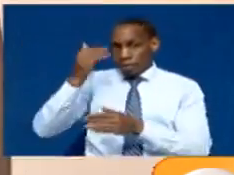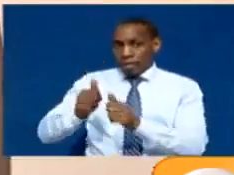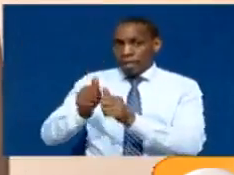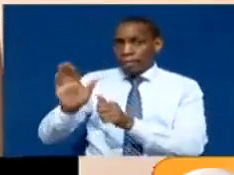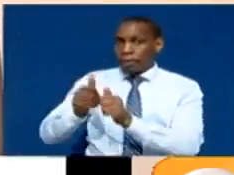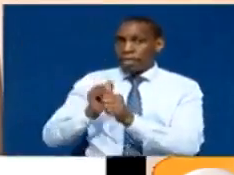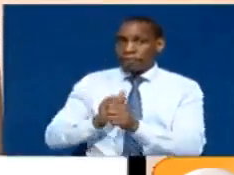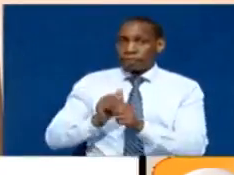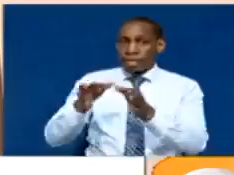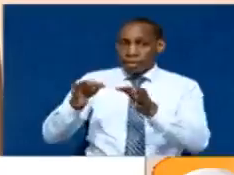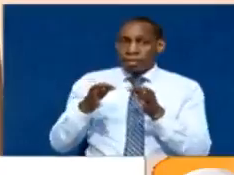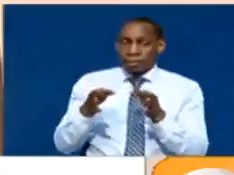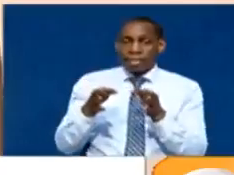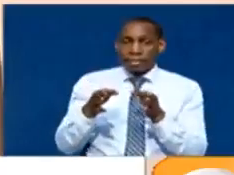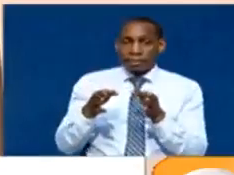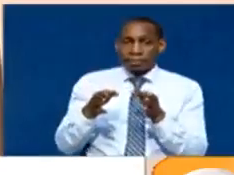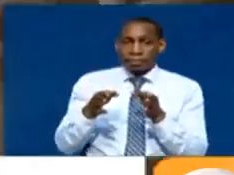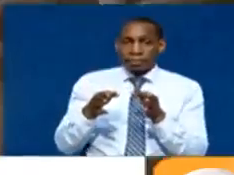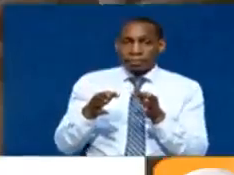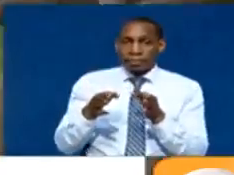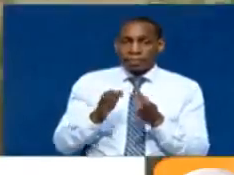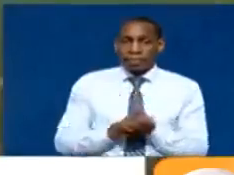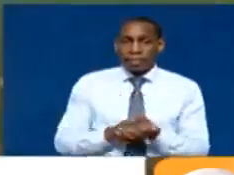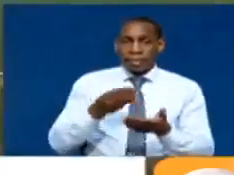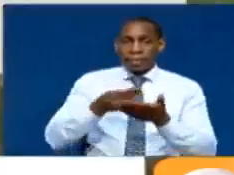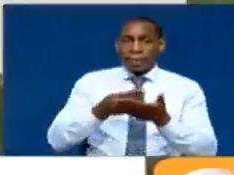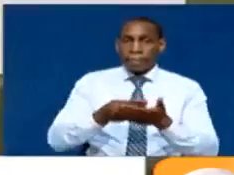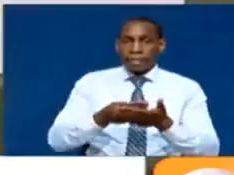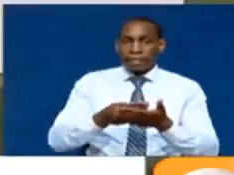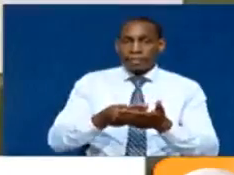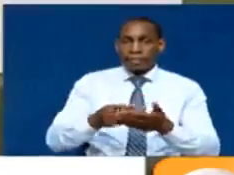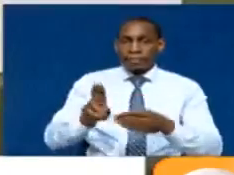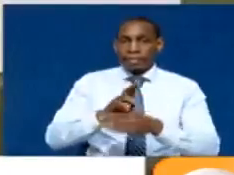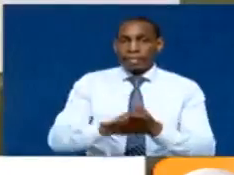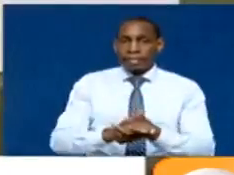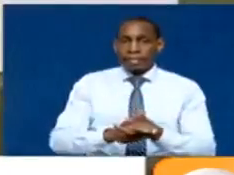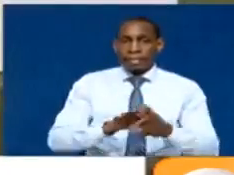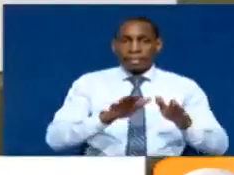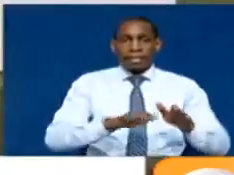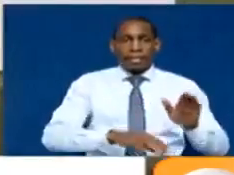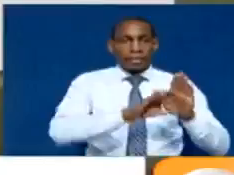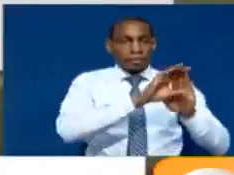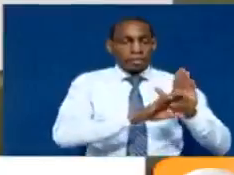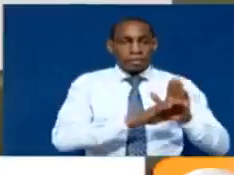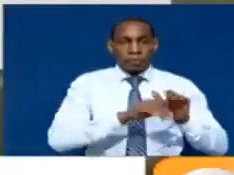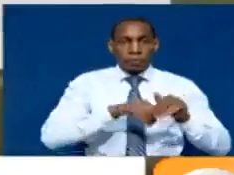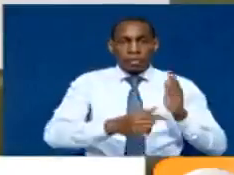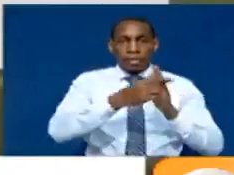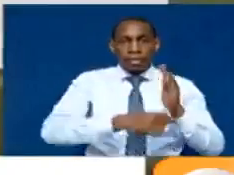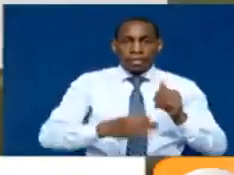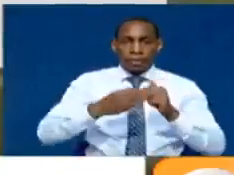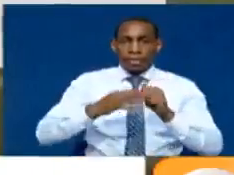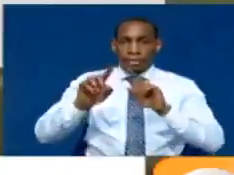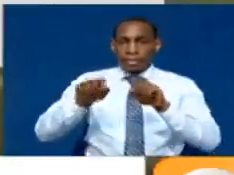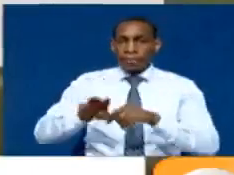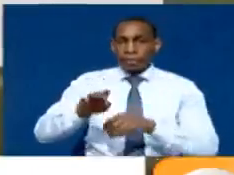rejecting accountability and no one is holding them. Campaign financing is a constitutional requirement under Article 88,